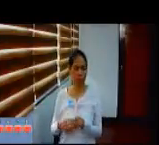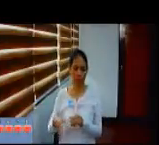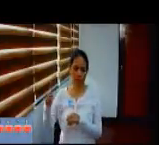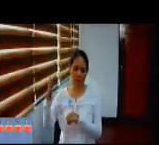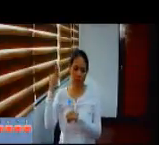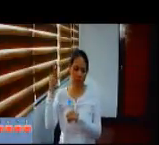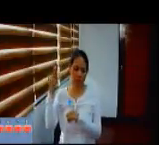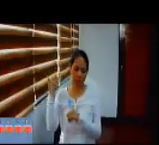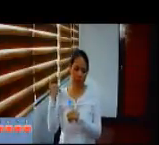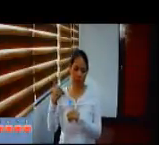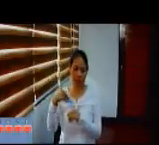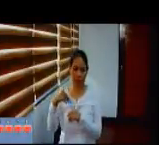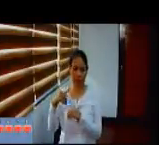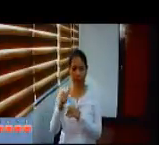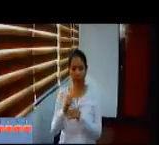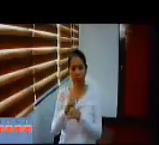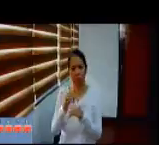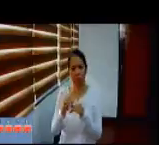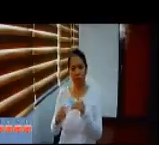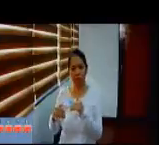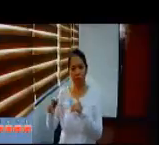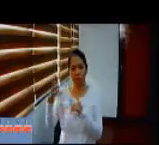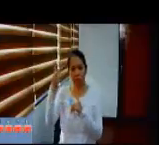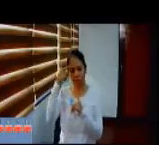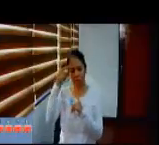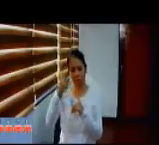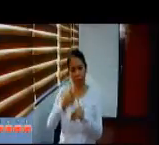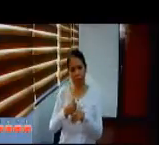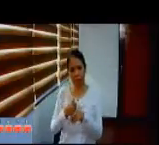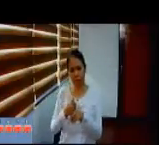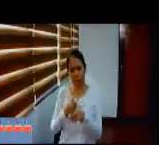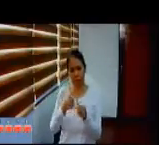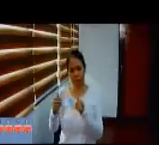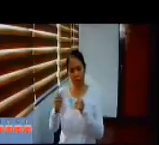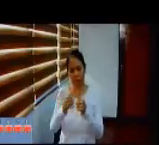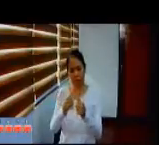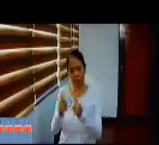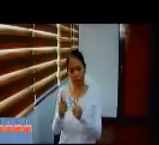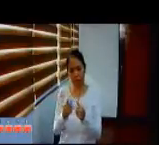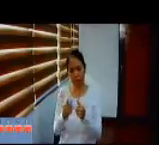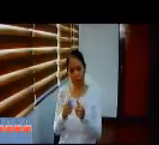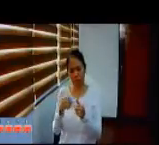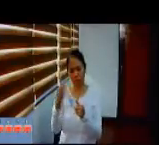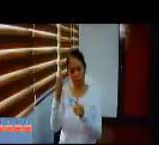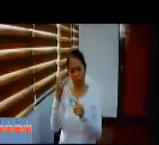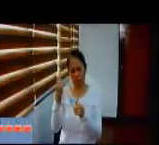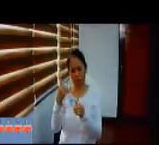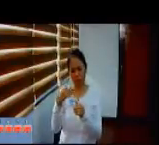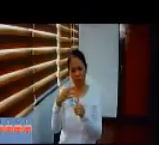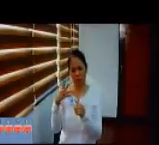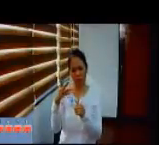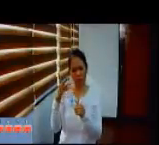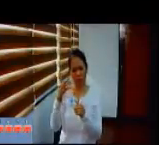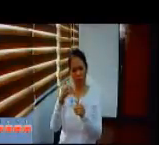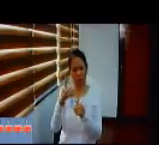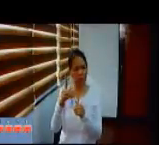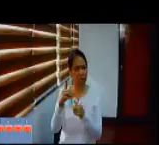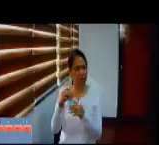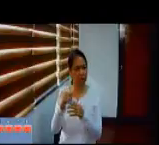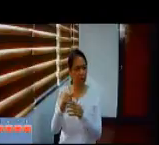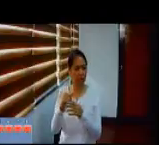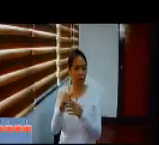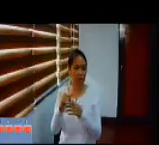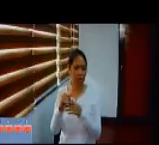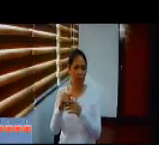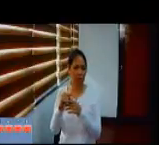was asked, why is it that Davao Oriental suffered less damage than